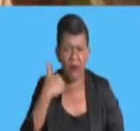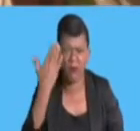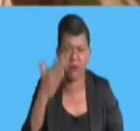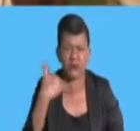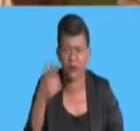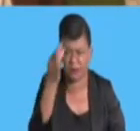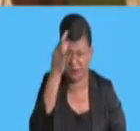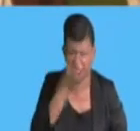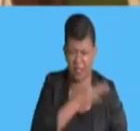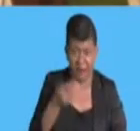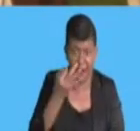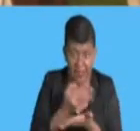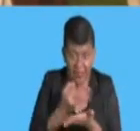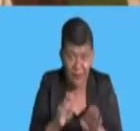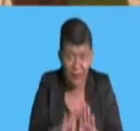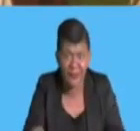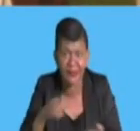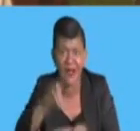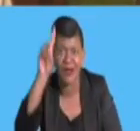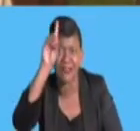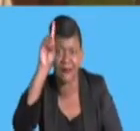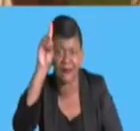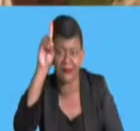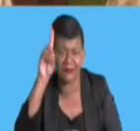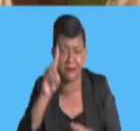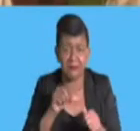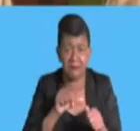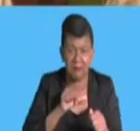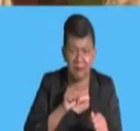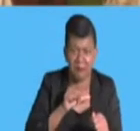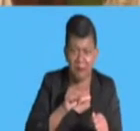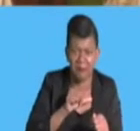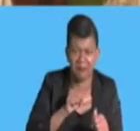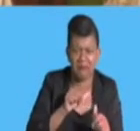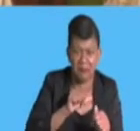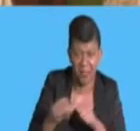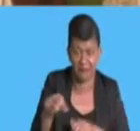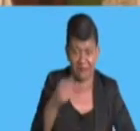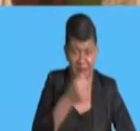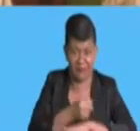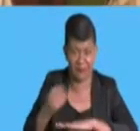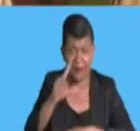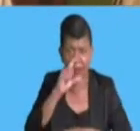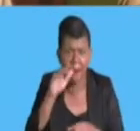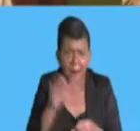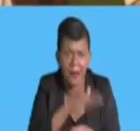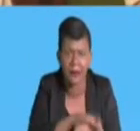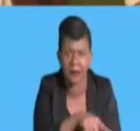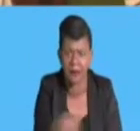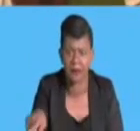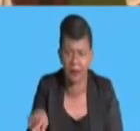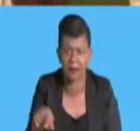children's education is the best single investment our government can make. That is why I am proud that this year is $1